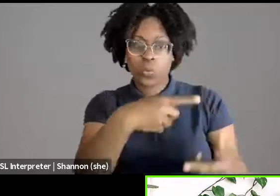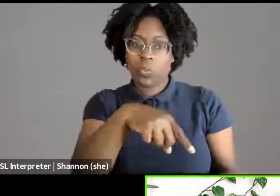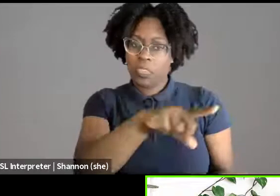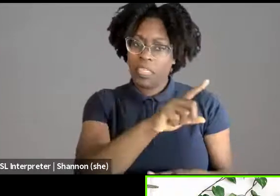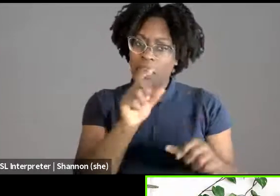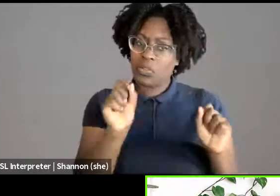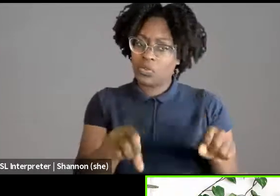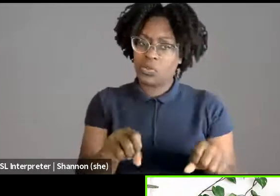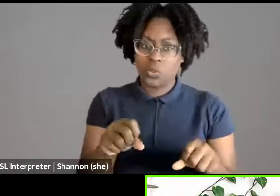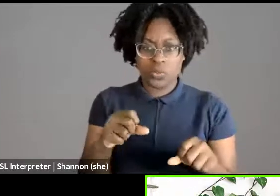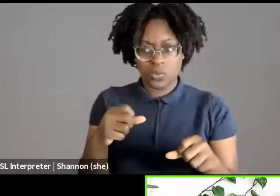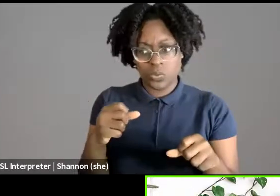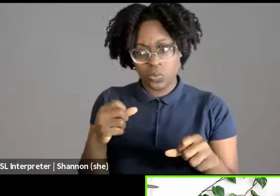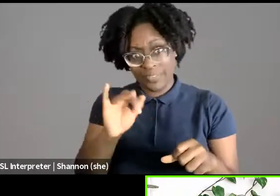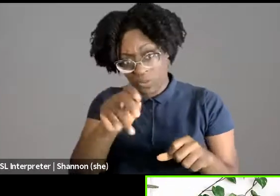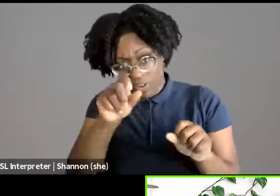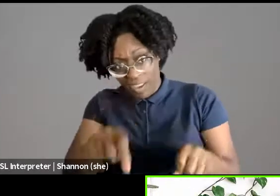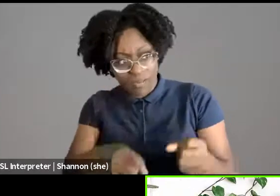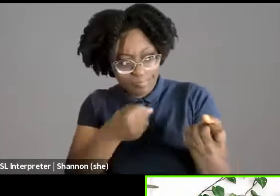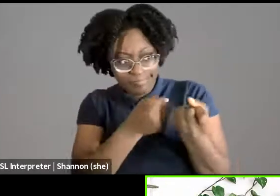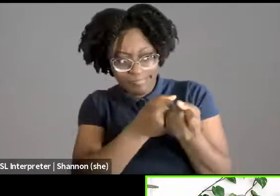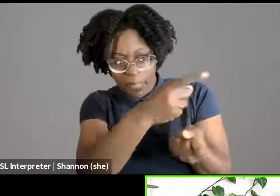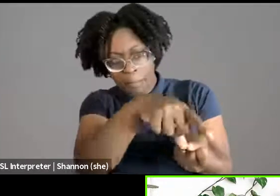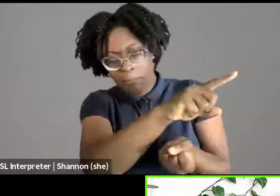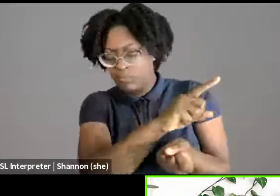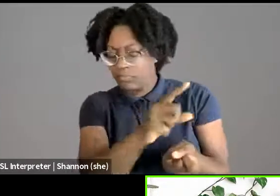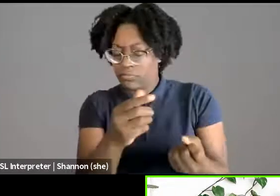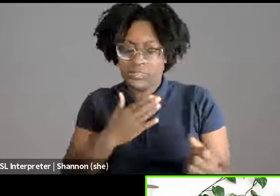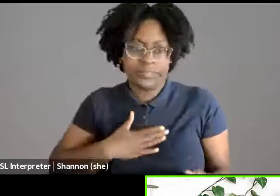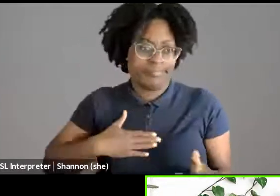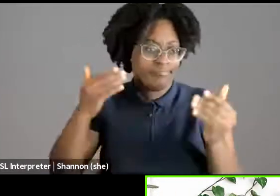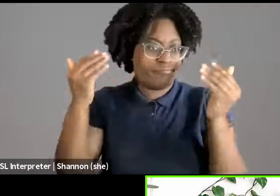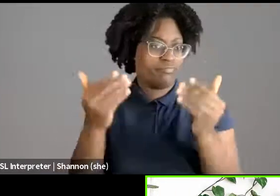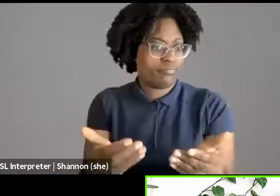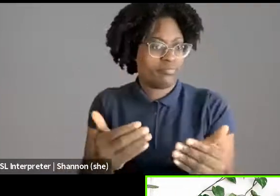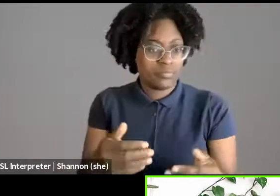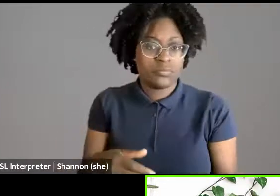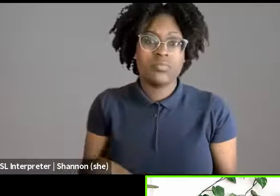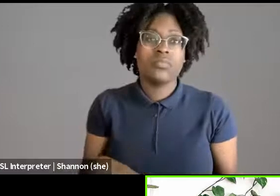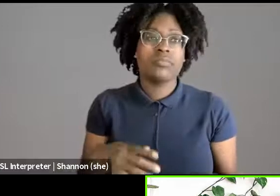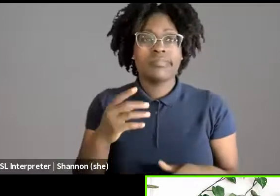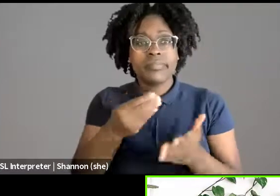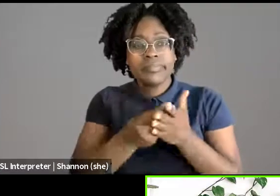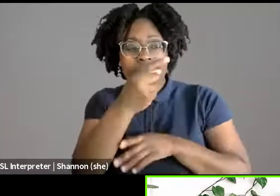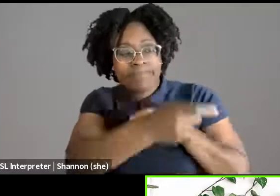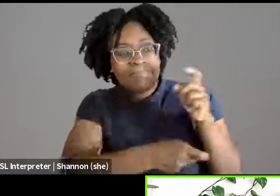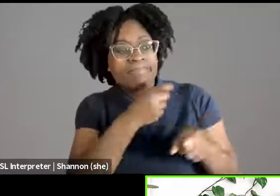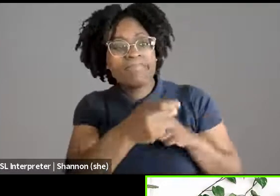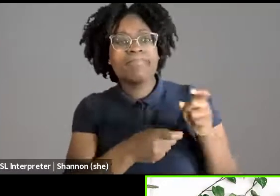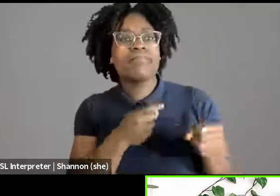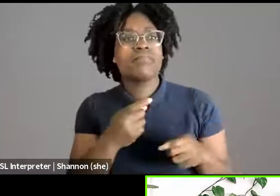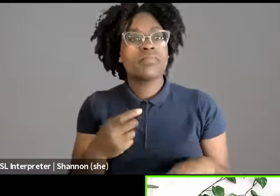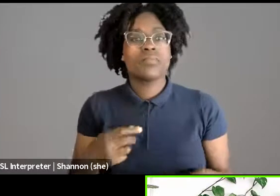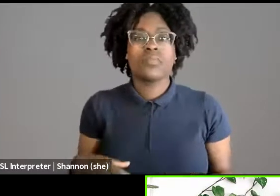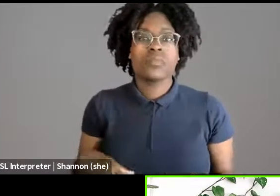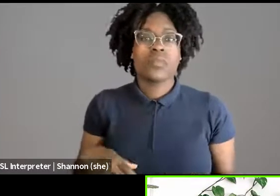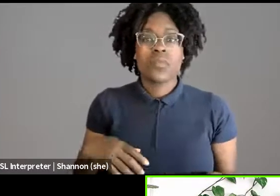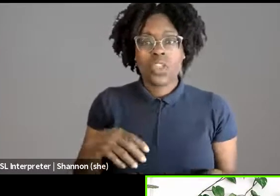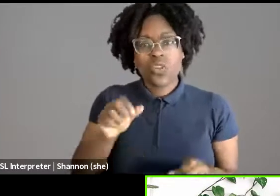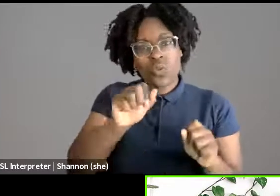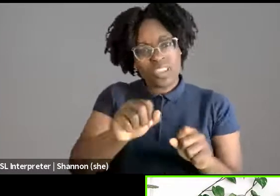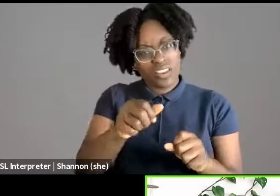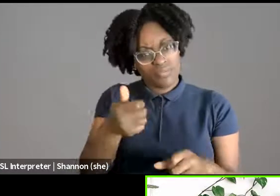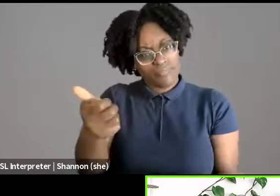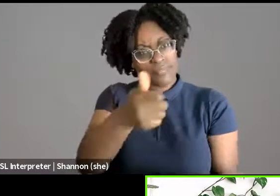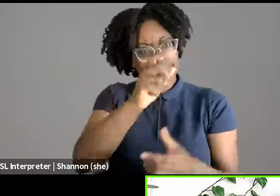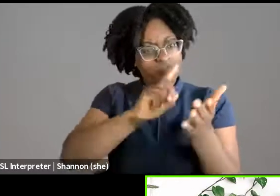many others. And it's worth looking to see where donations could be made, where your business operating